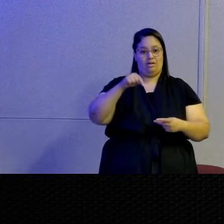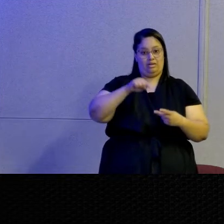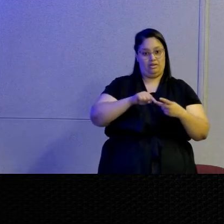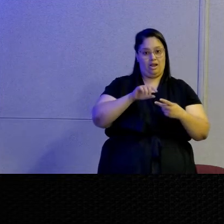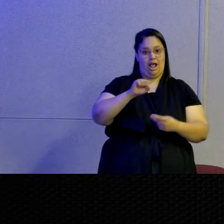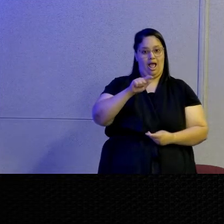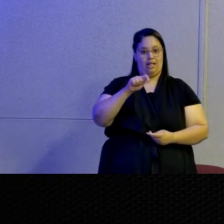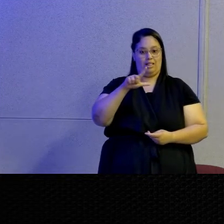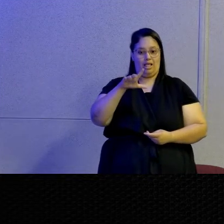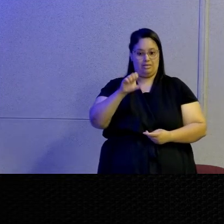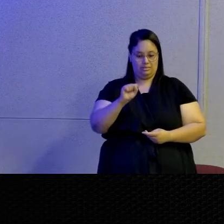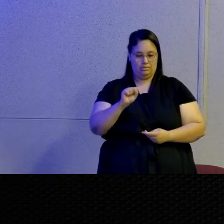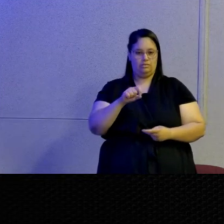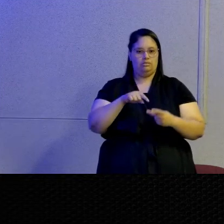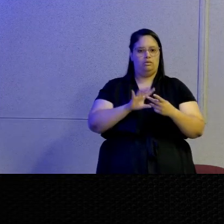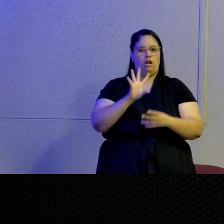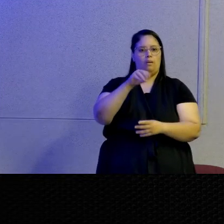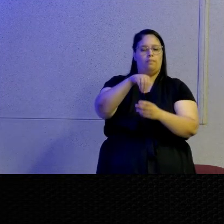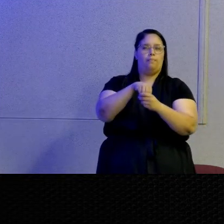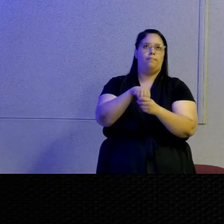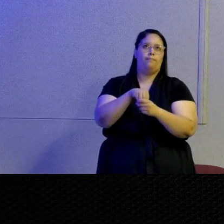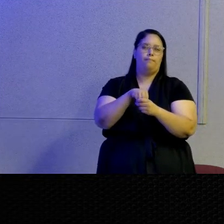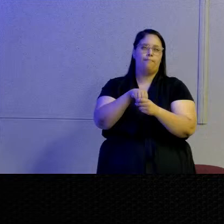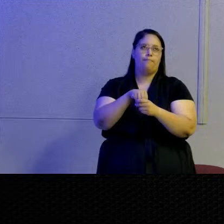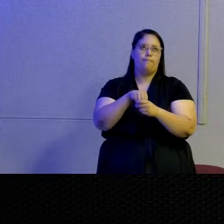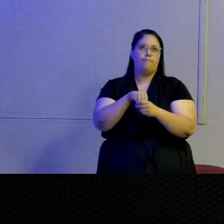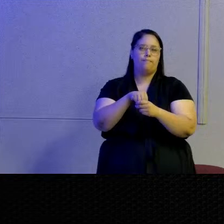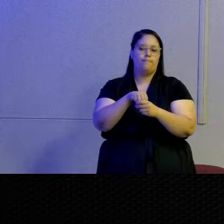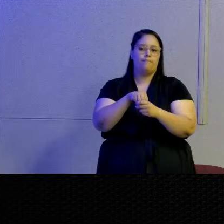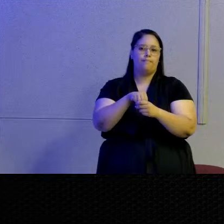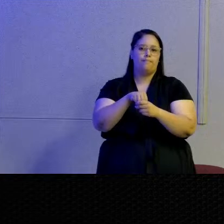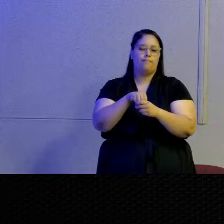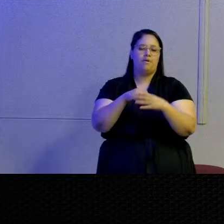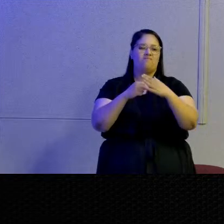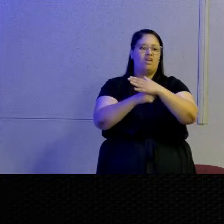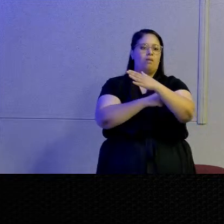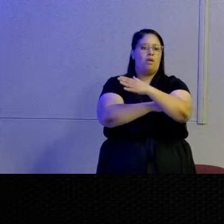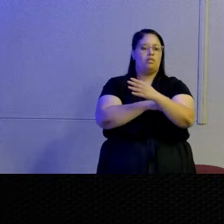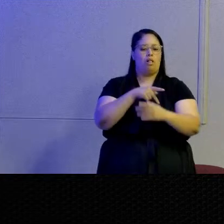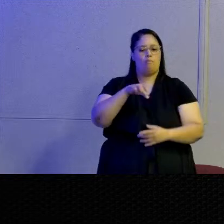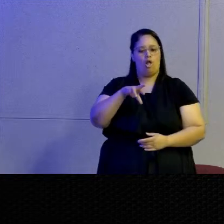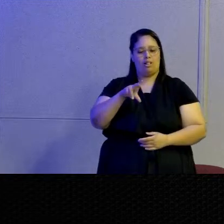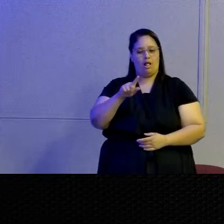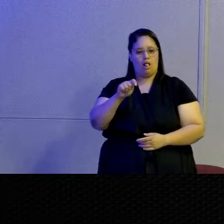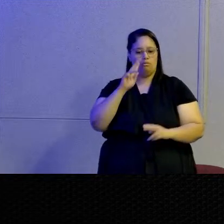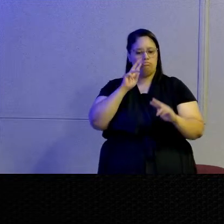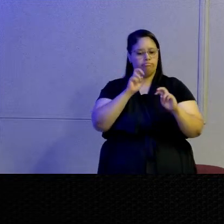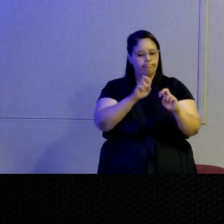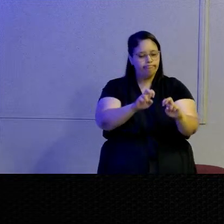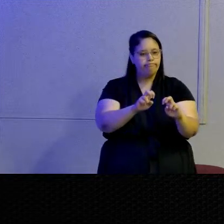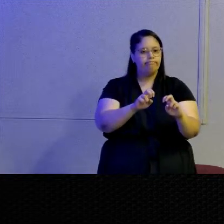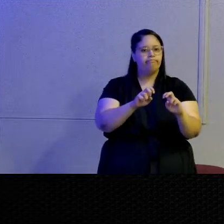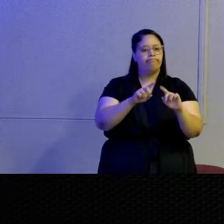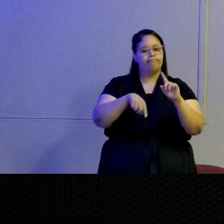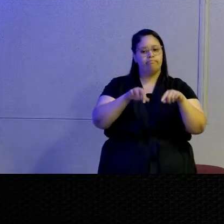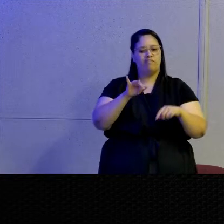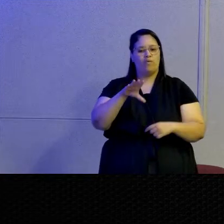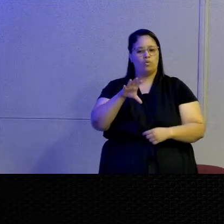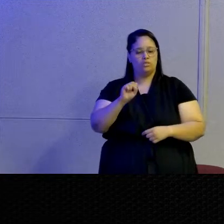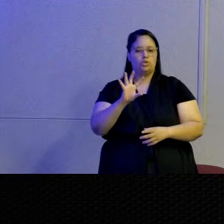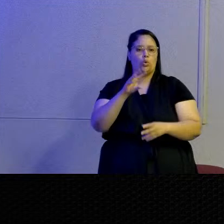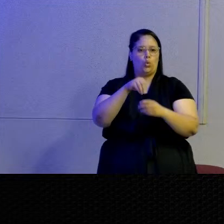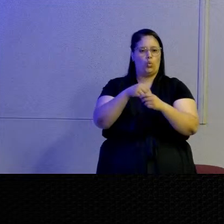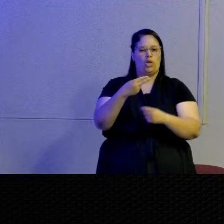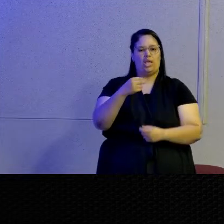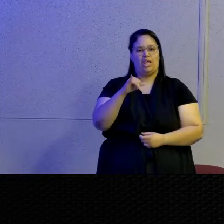Atlas is involved in exploring fundamental particles and forces, including the